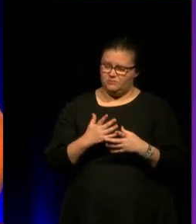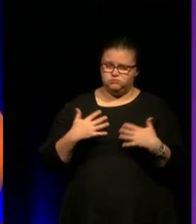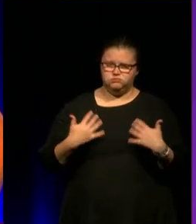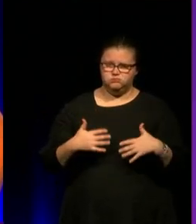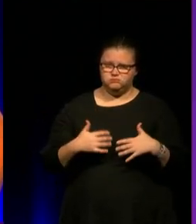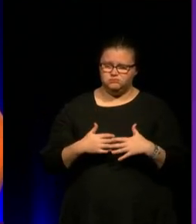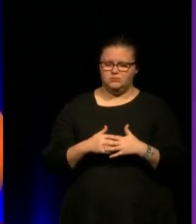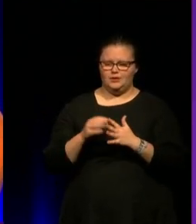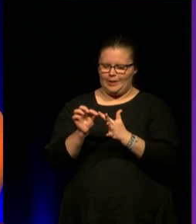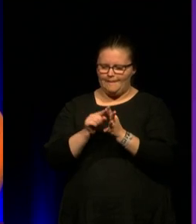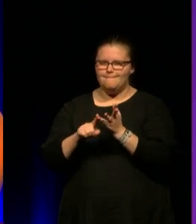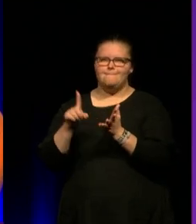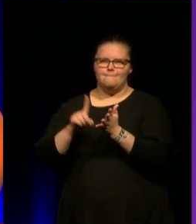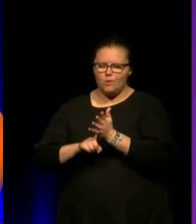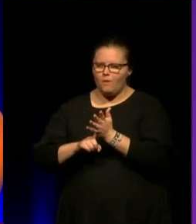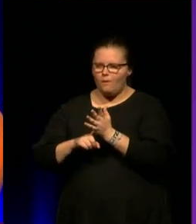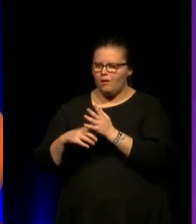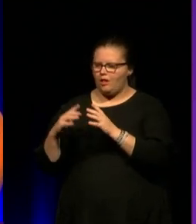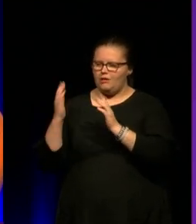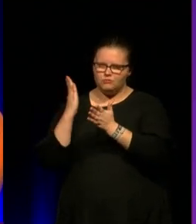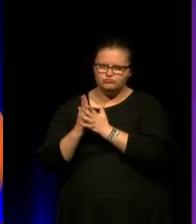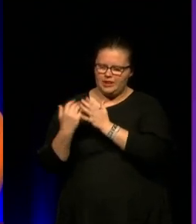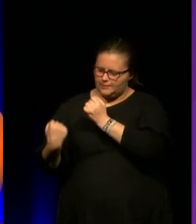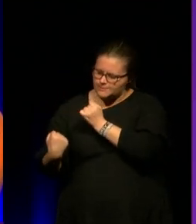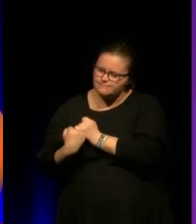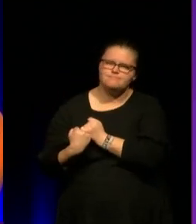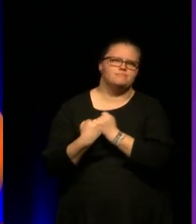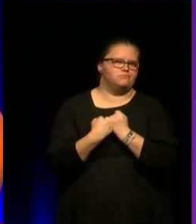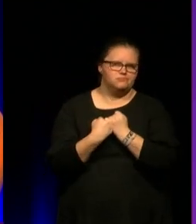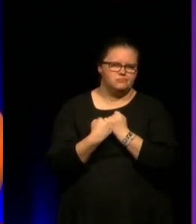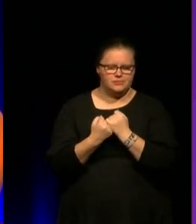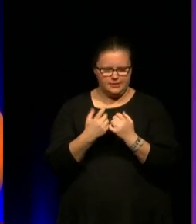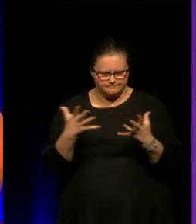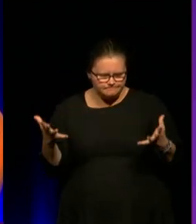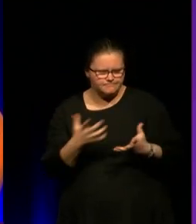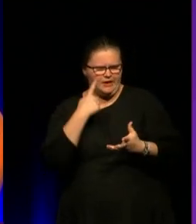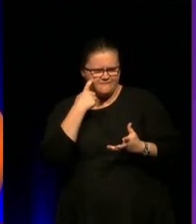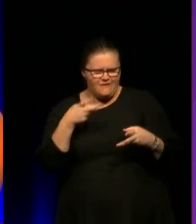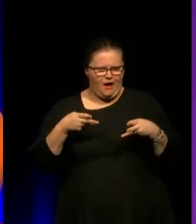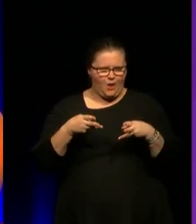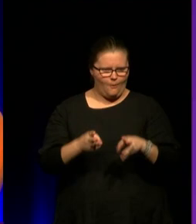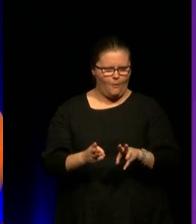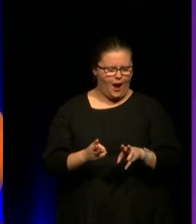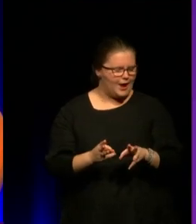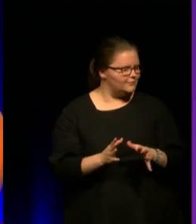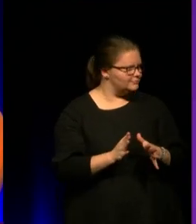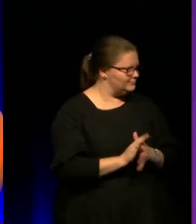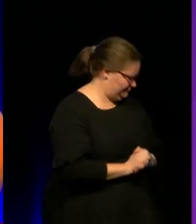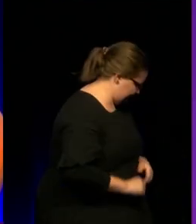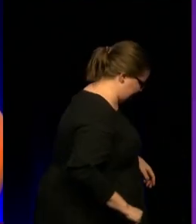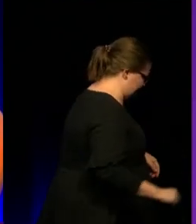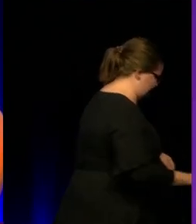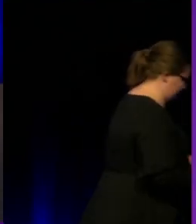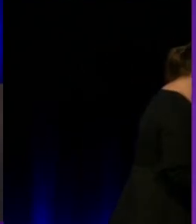been Paul who's been there shoulder to shoulder to find a way and to sort it out. So he's great. Now look, we've got some great questions coming